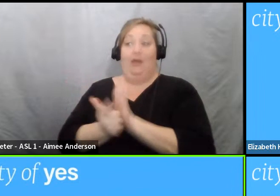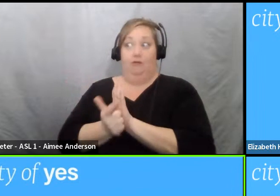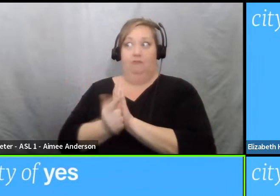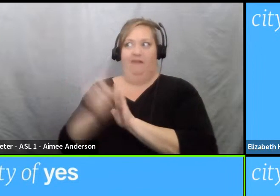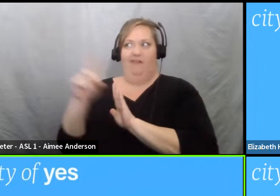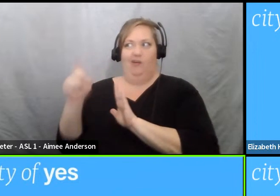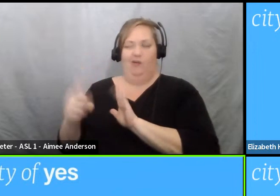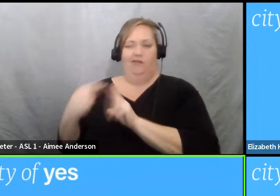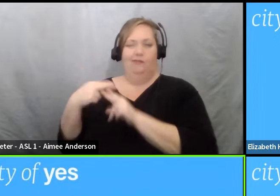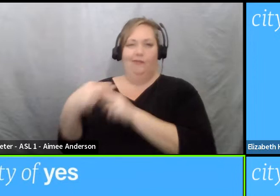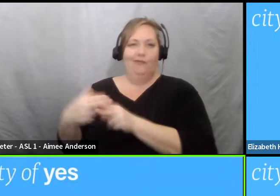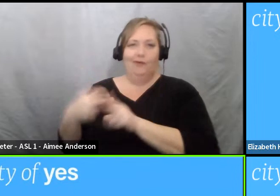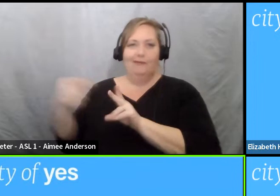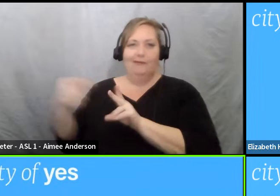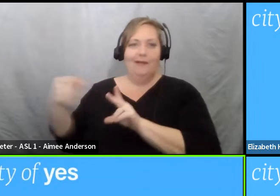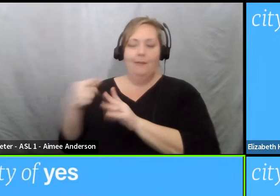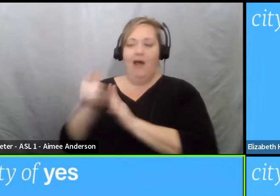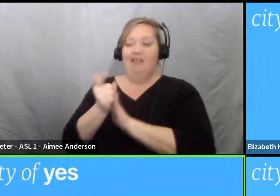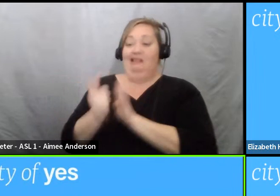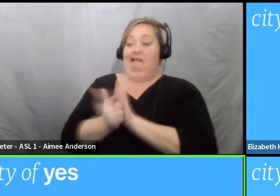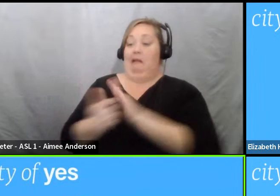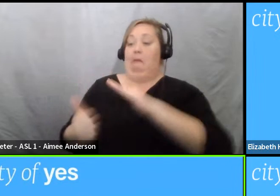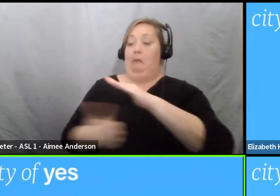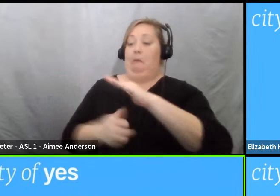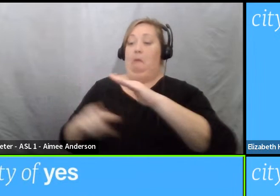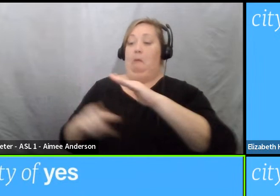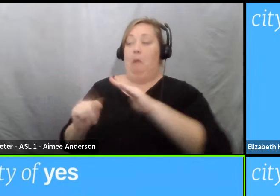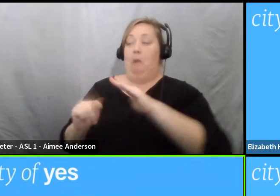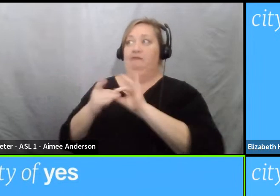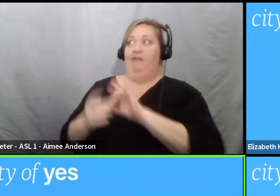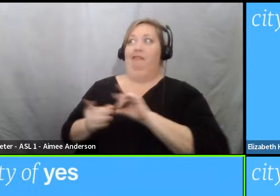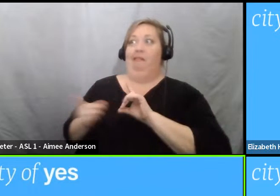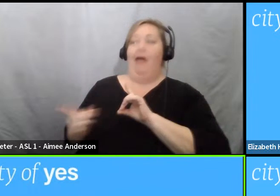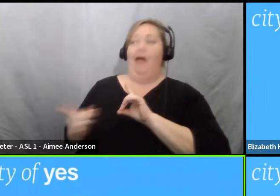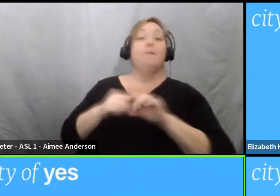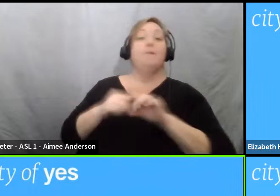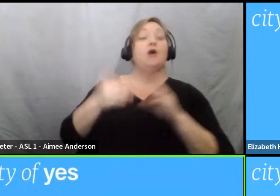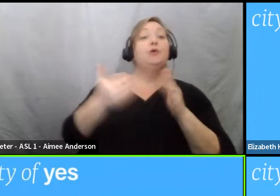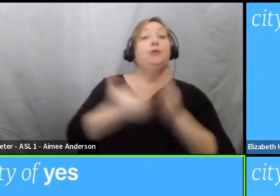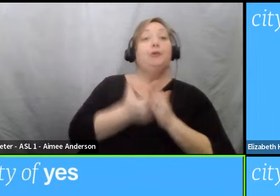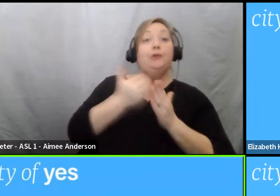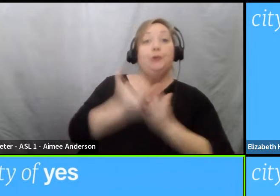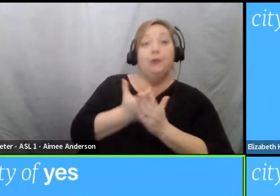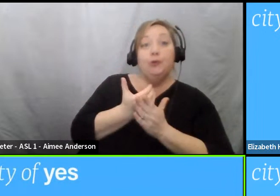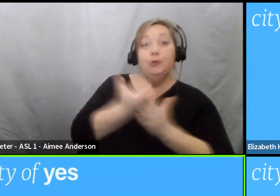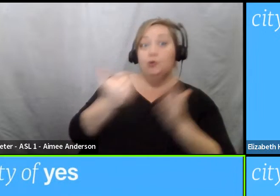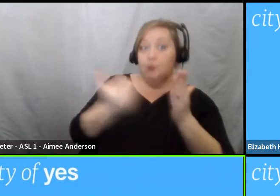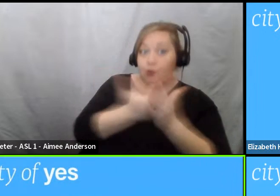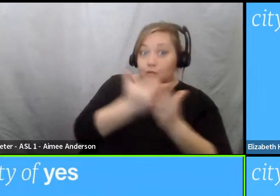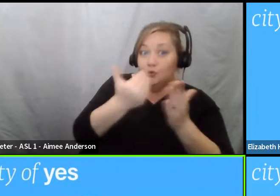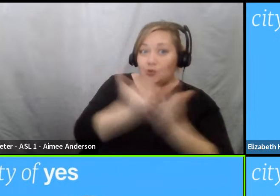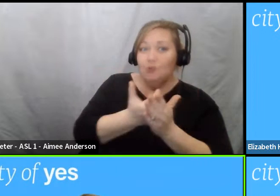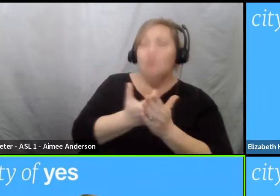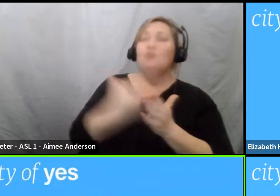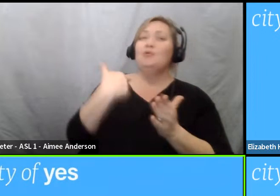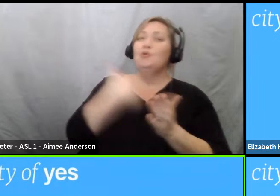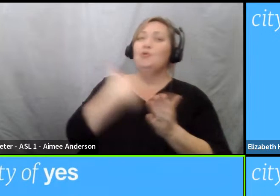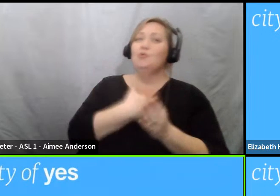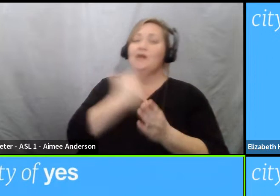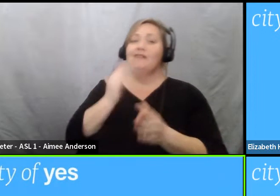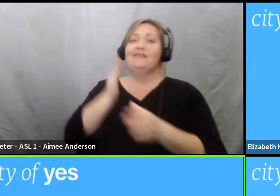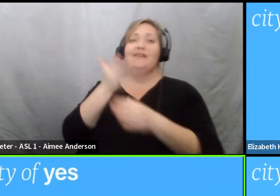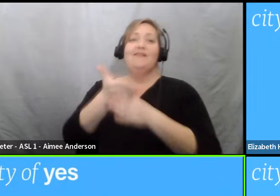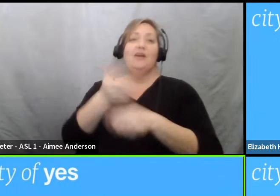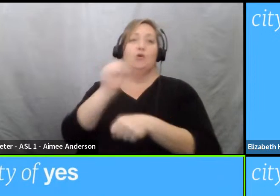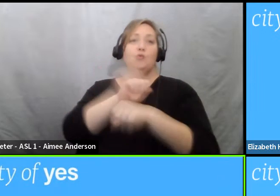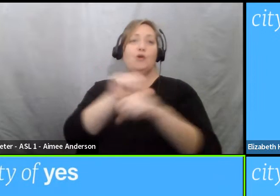referring to when you asked about legalizing basement apartments. But in terms of allowing for a new basement apartment, We've convened an interagency working group that works